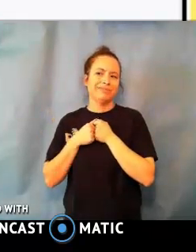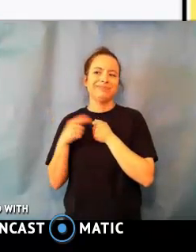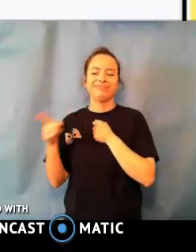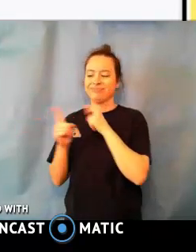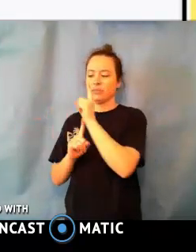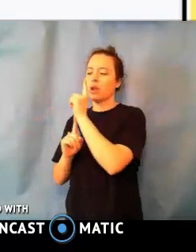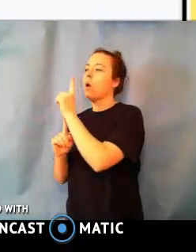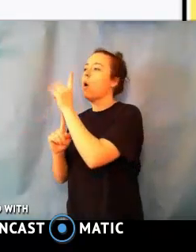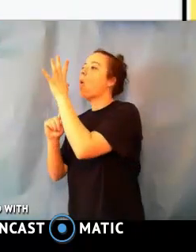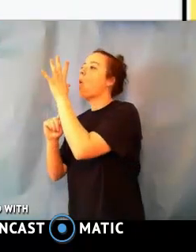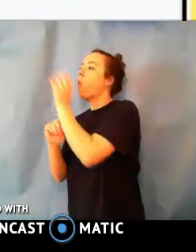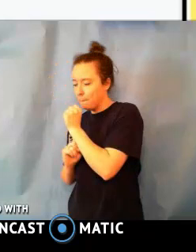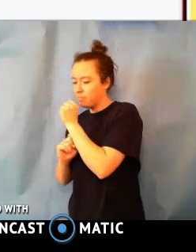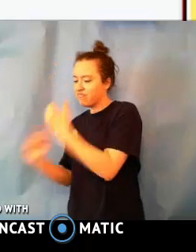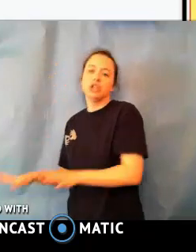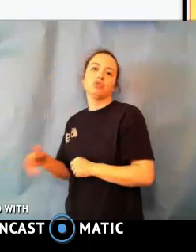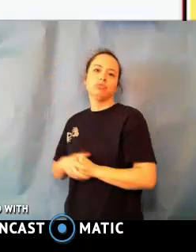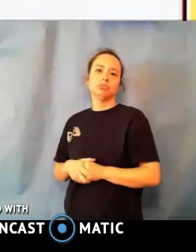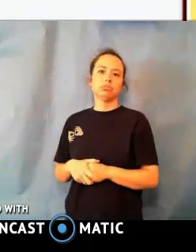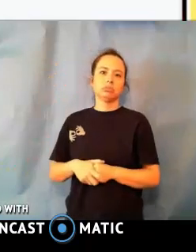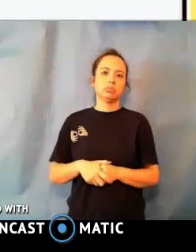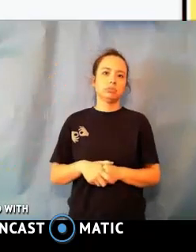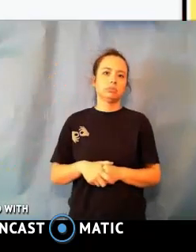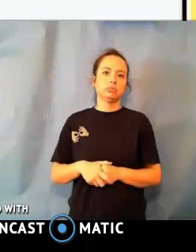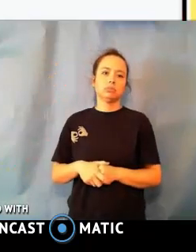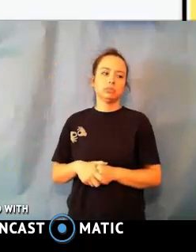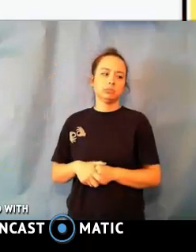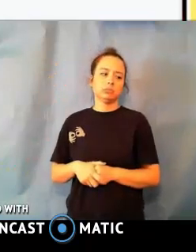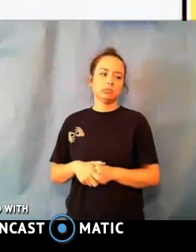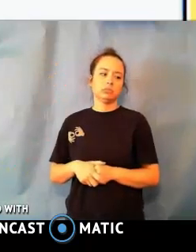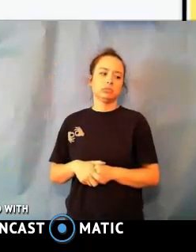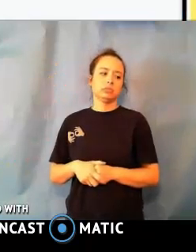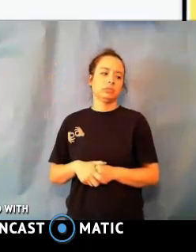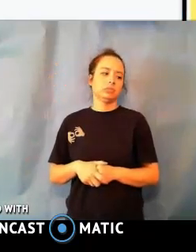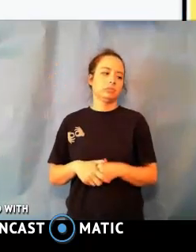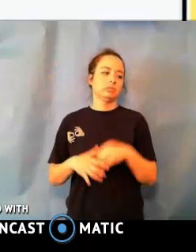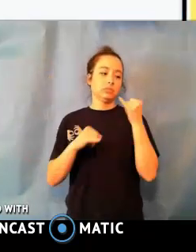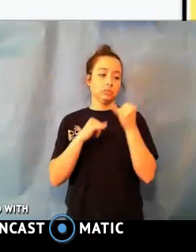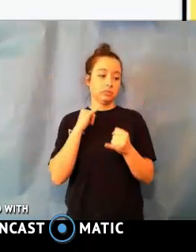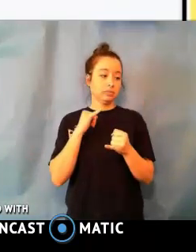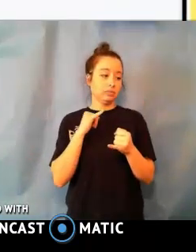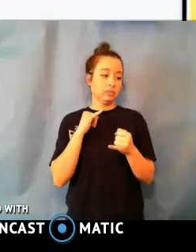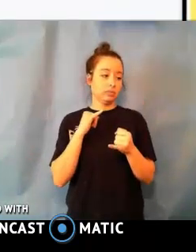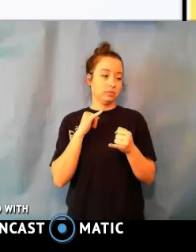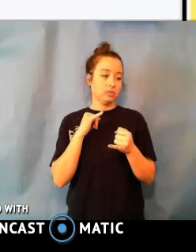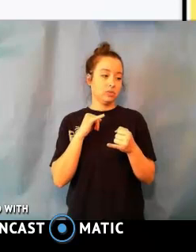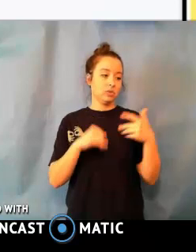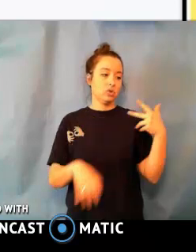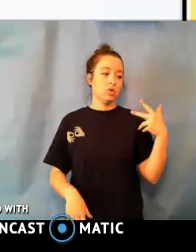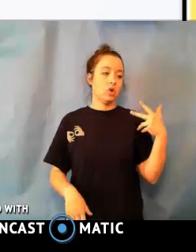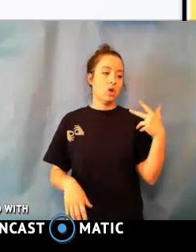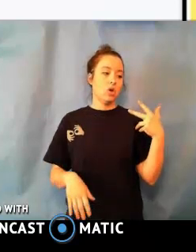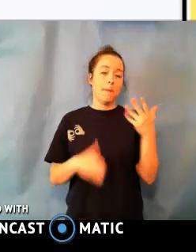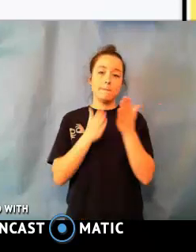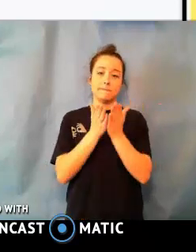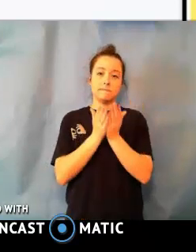It's fast. We can blow out a candle and it's just gone. Just almost instantly. Last one, taking a ride in a